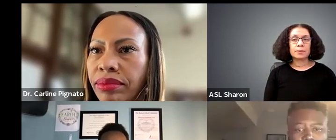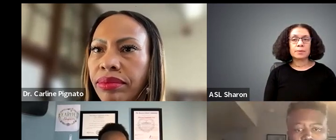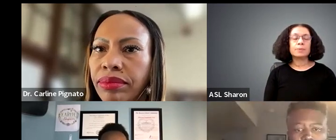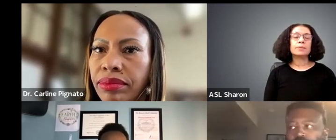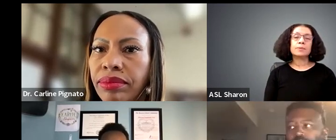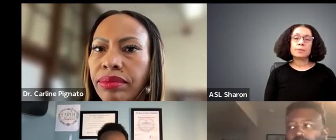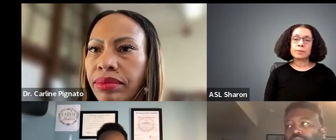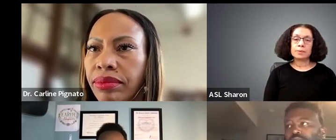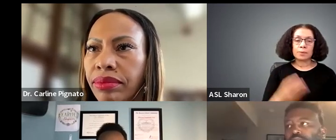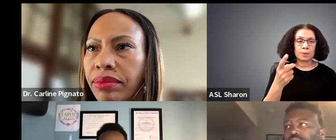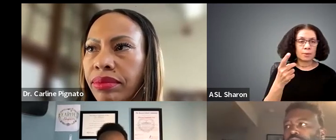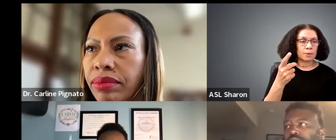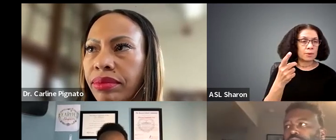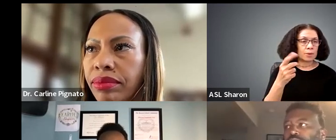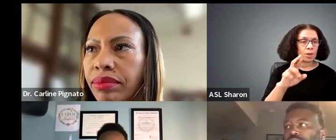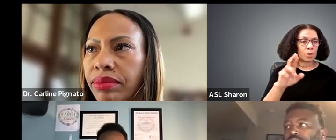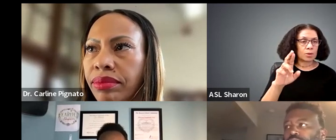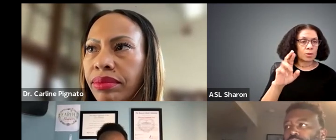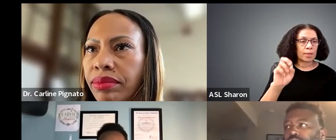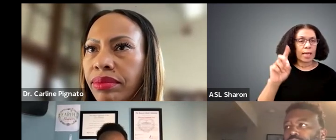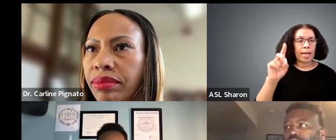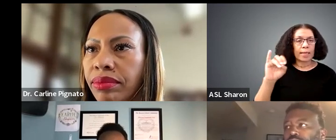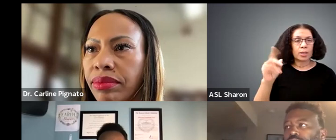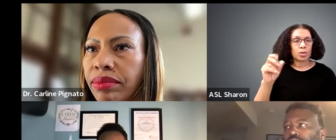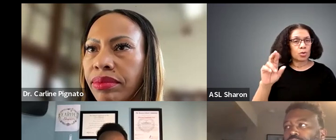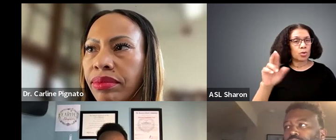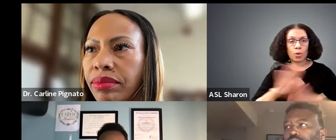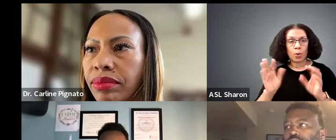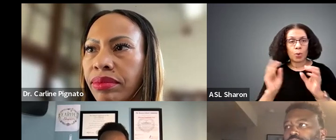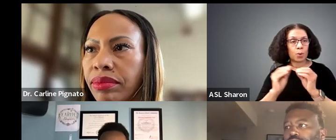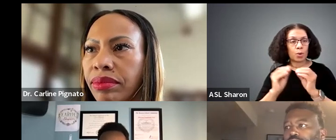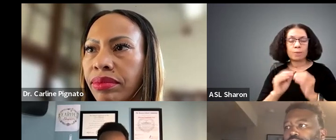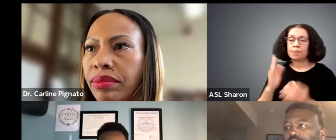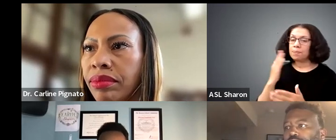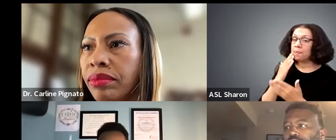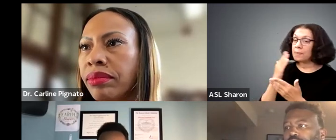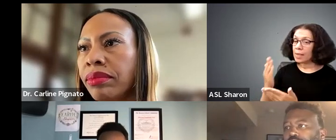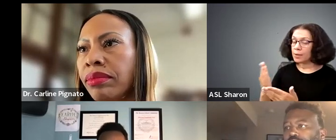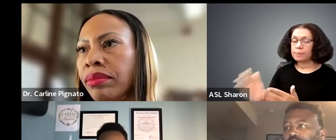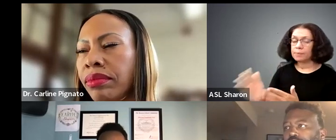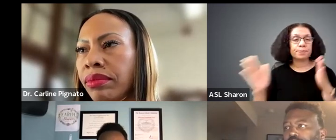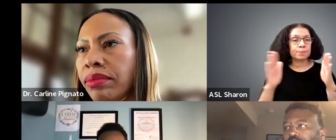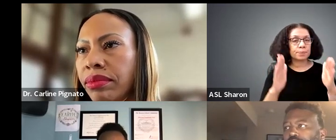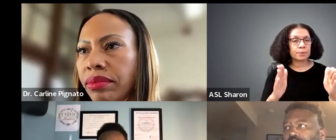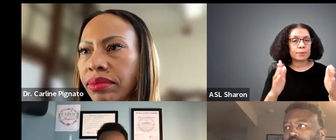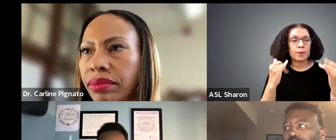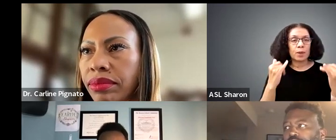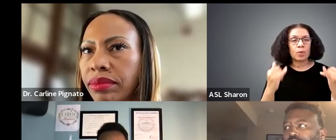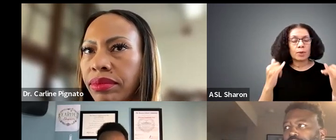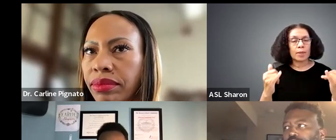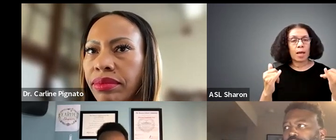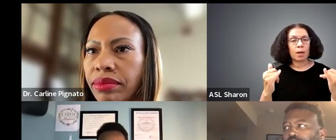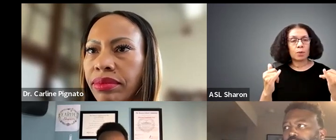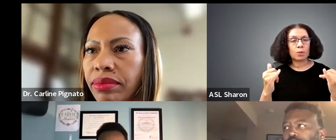Dr. Edinger, I'm not seeing any other hands. Okay, thank you very much, Ms. Sullivan. We will then now move on